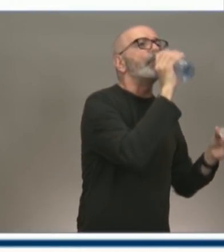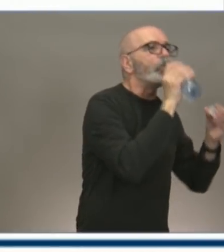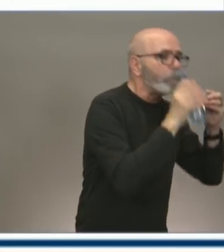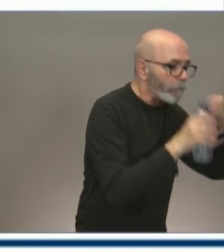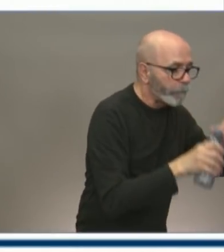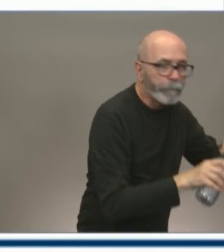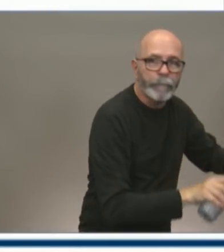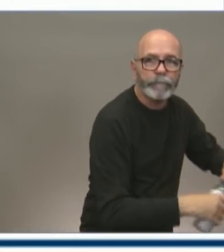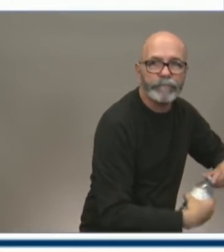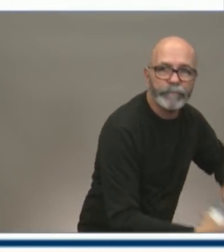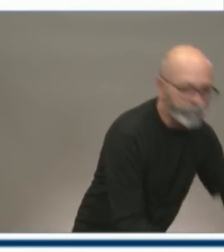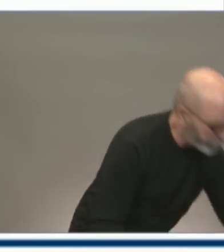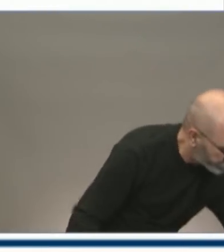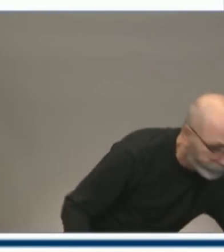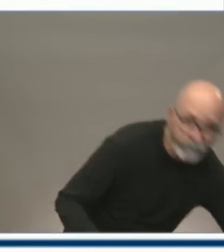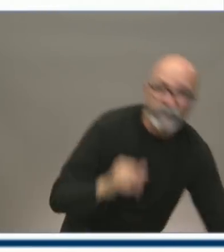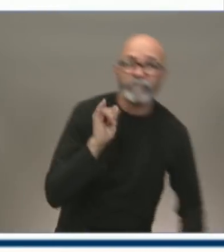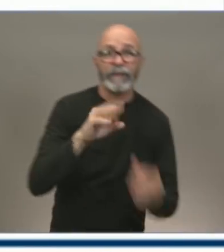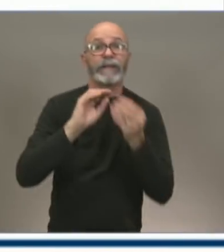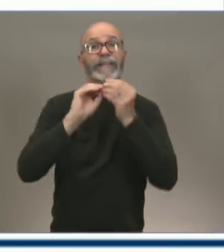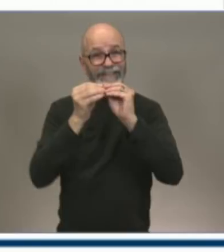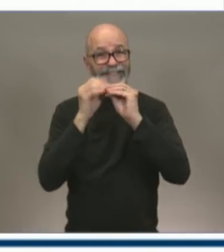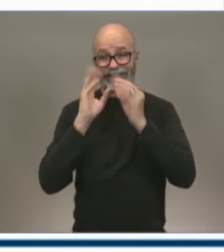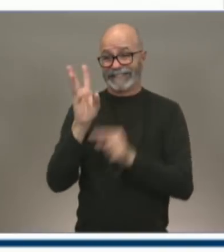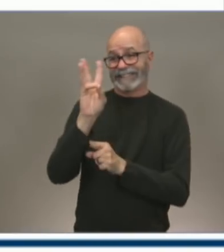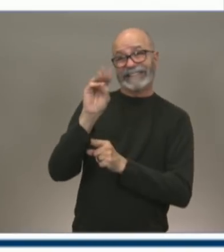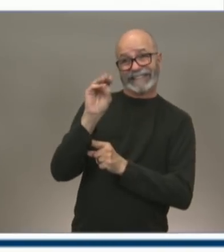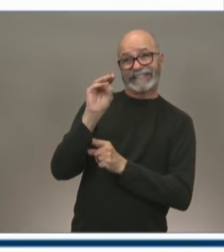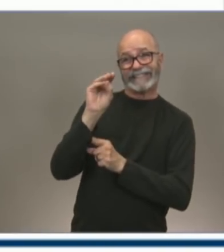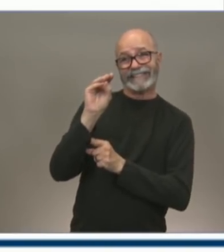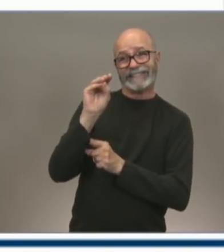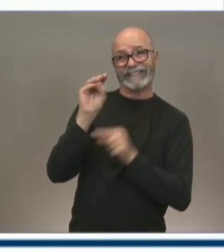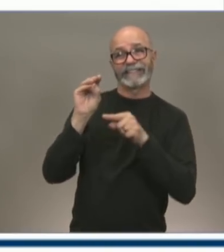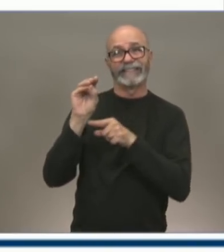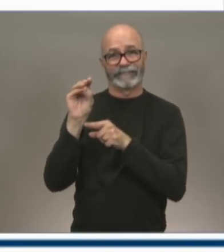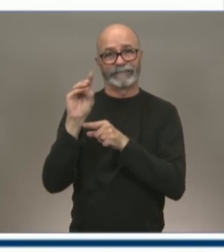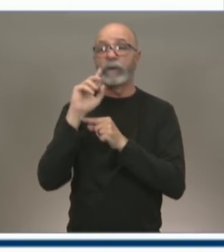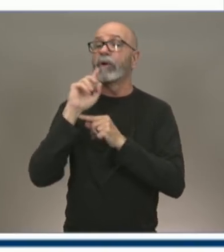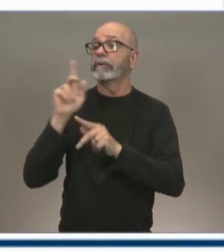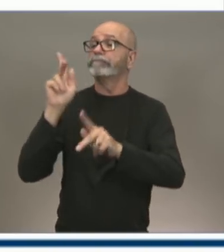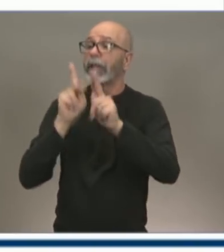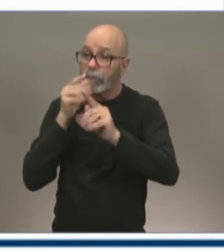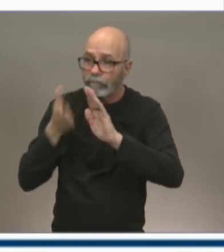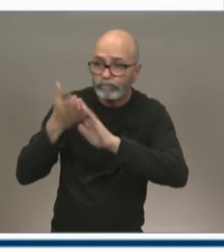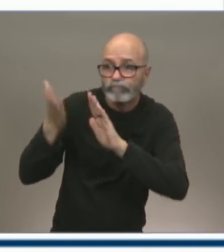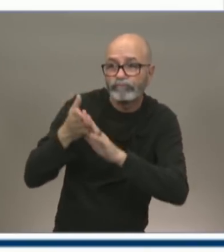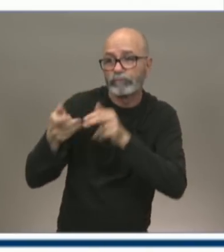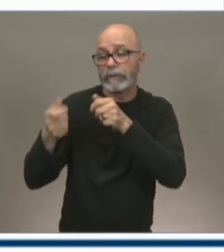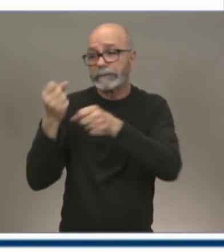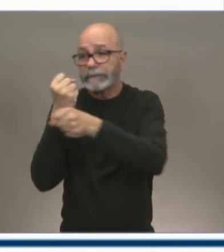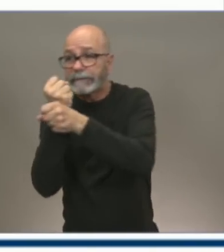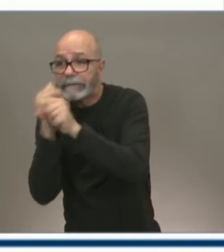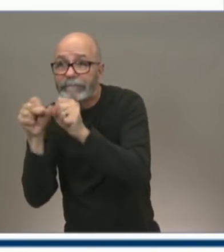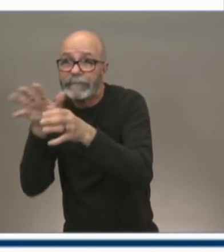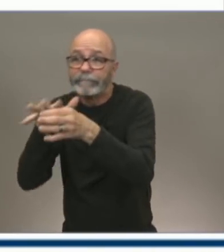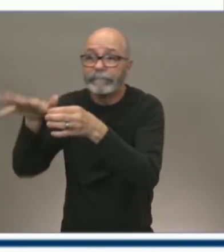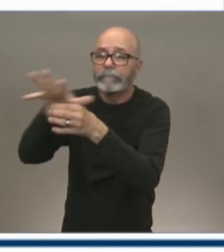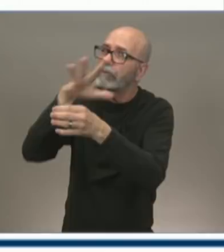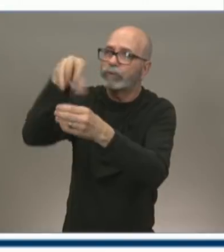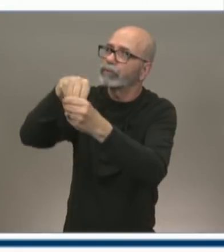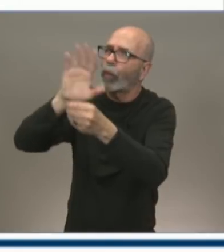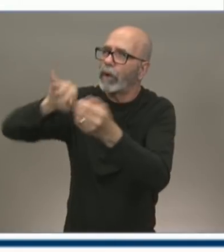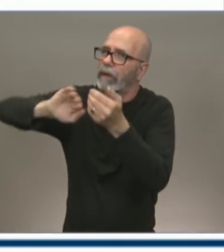include facility or venue staff who are required to operate that facility safely. And this would be people like